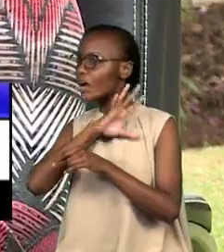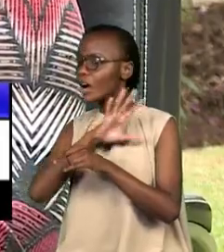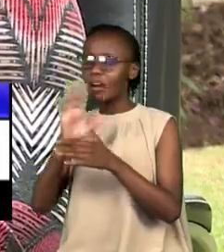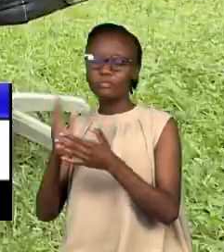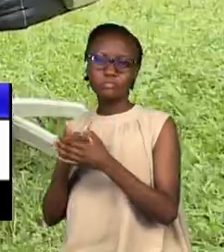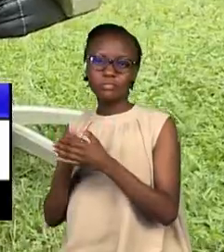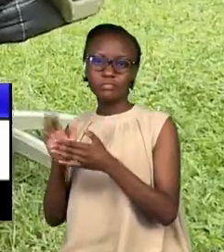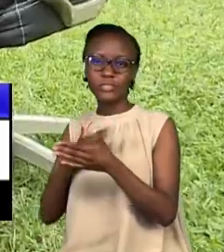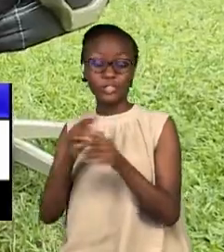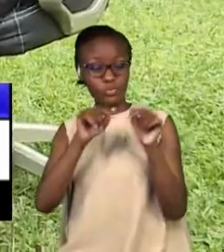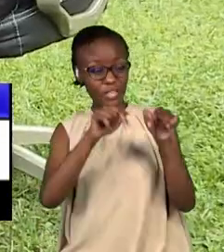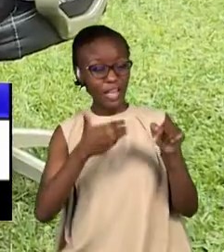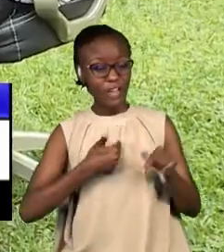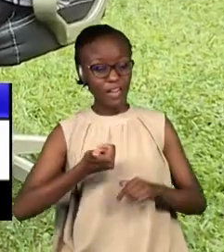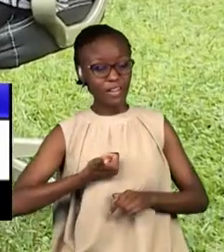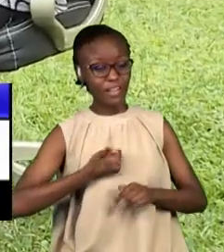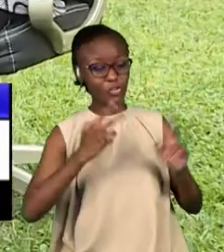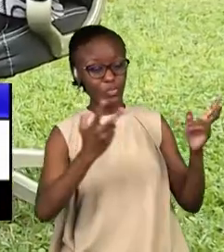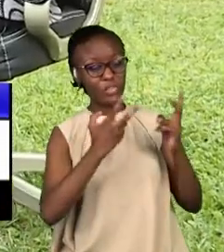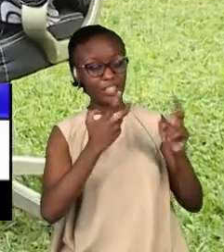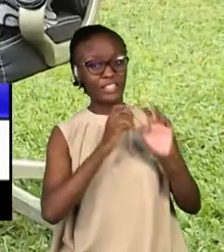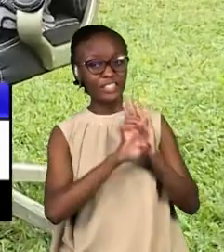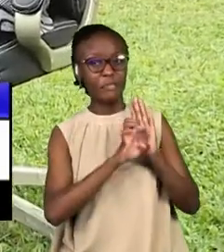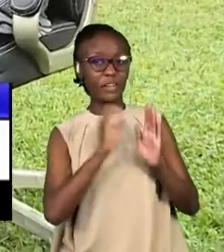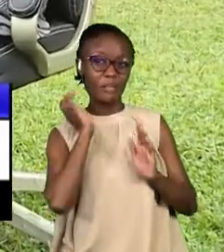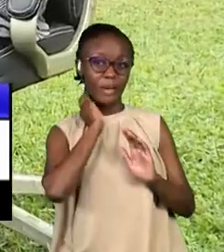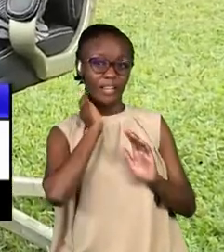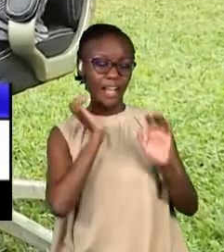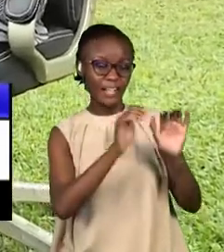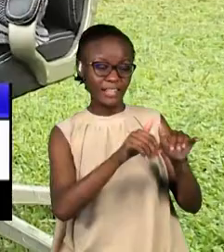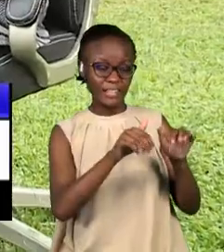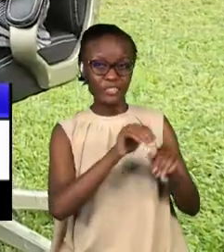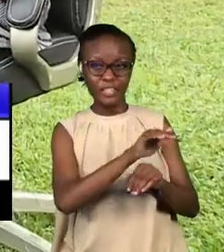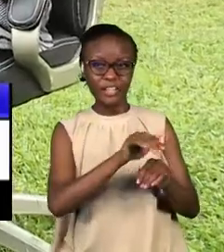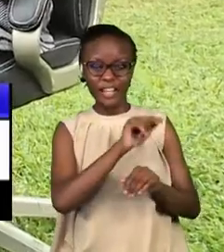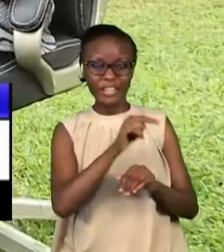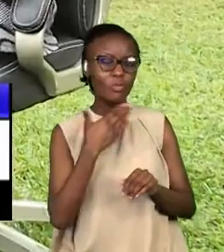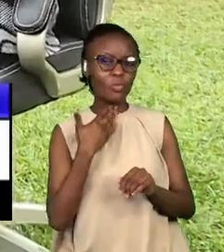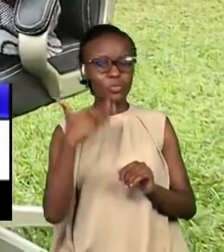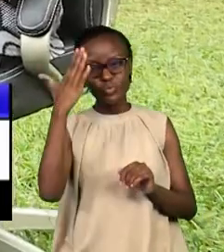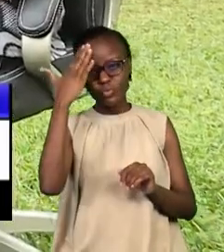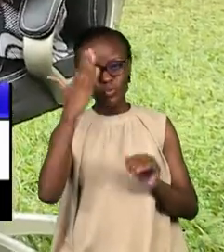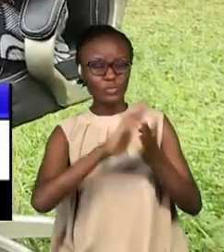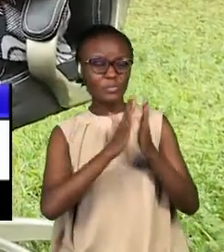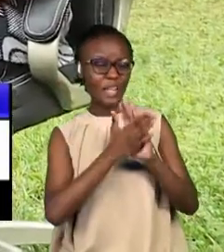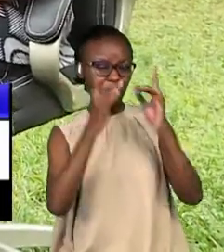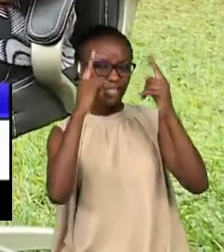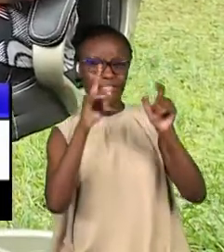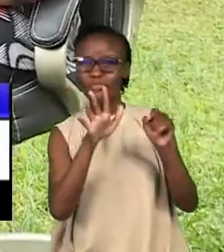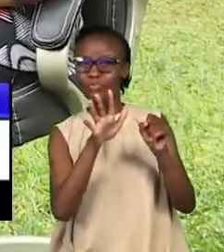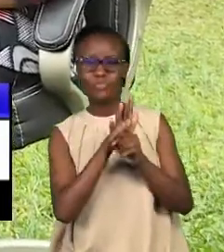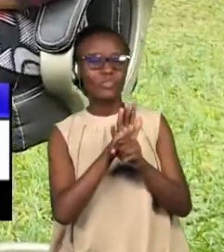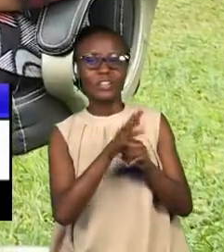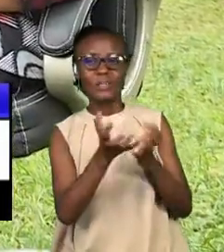is a girl watching, a girl from Muranga, an agricultural area, yes, who wants to run a successful business like yours and drive a